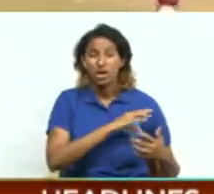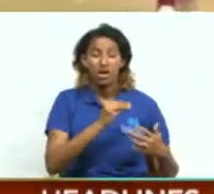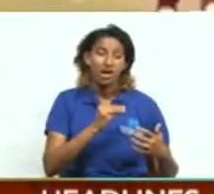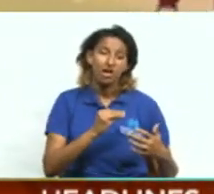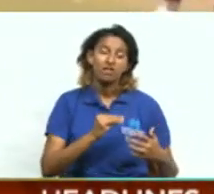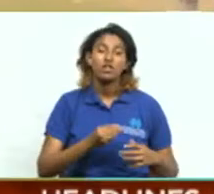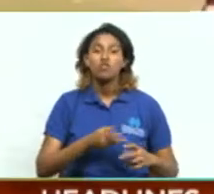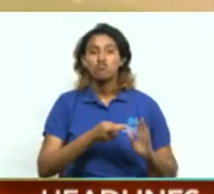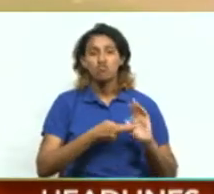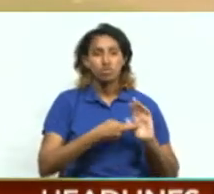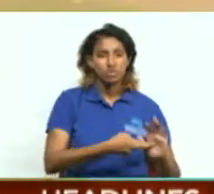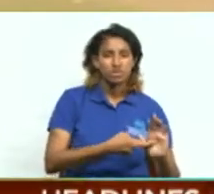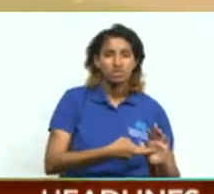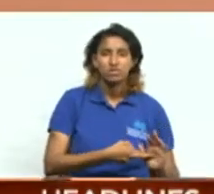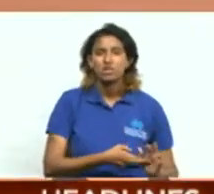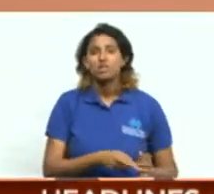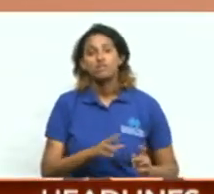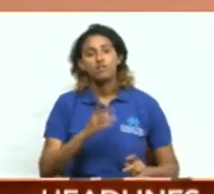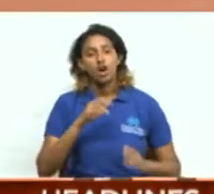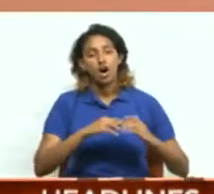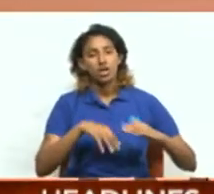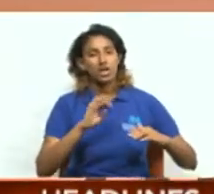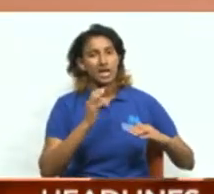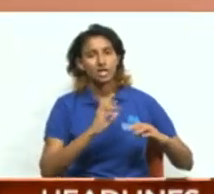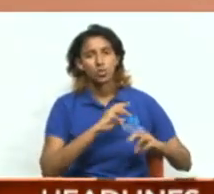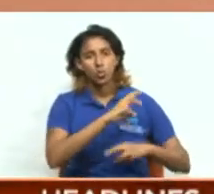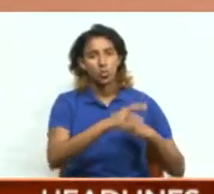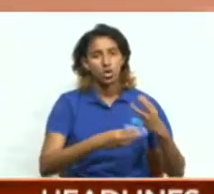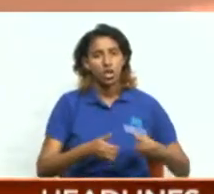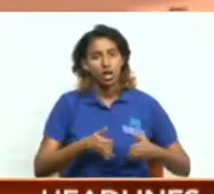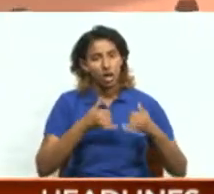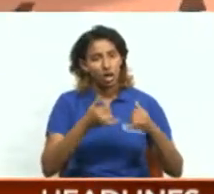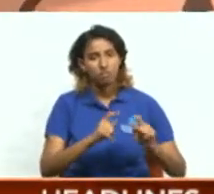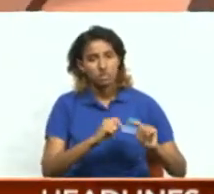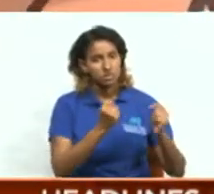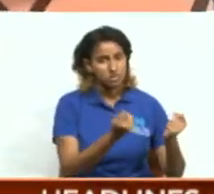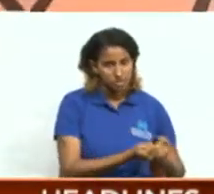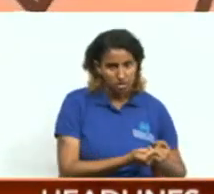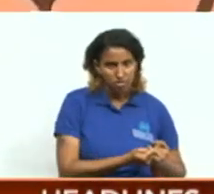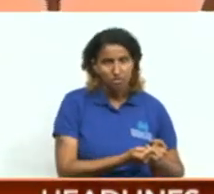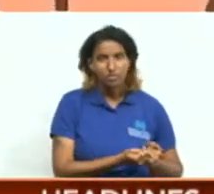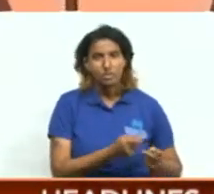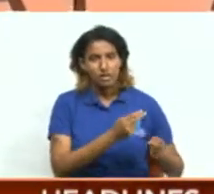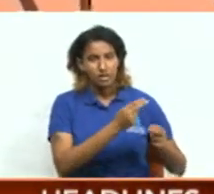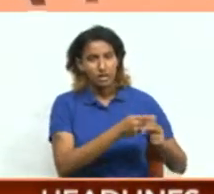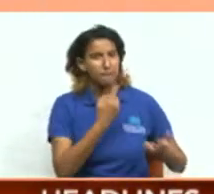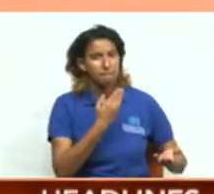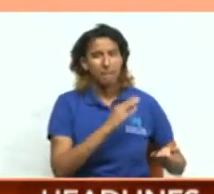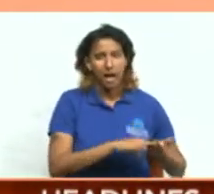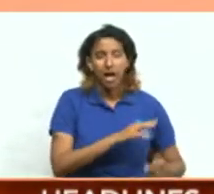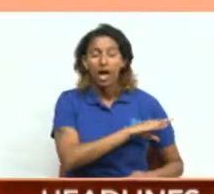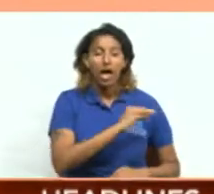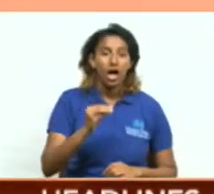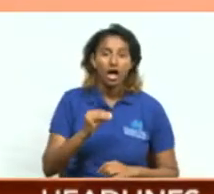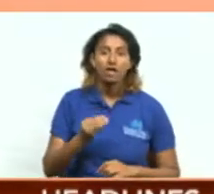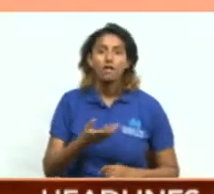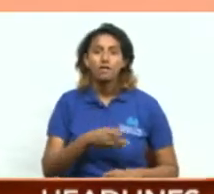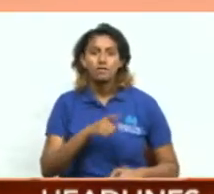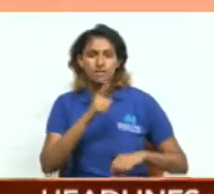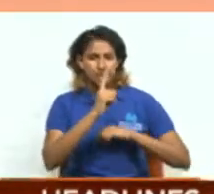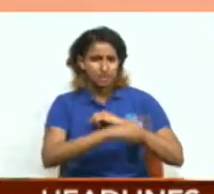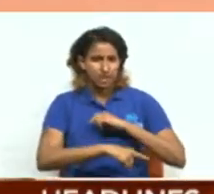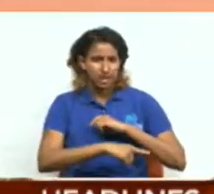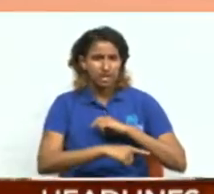Indies under-19 World Cup team. Checks revealed that no matter involving the original nominee had come to the attention of the board's disciplinary or appeals